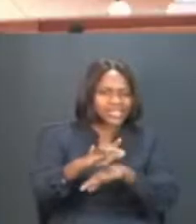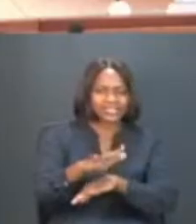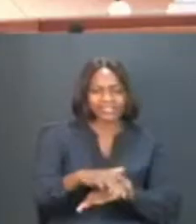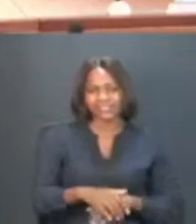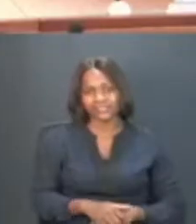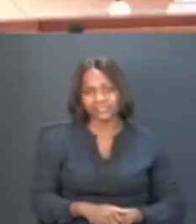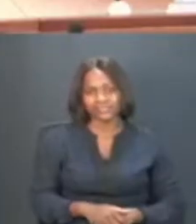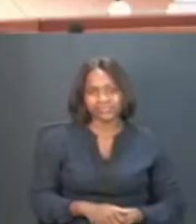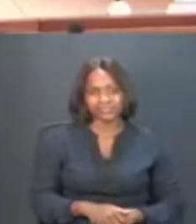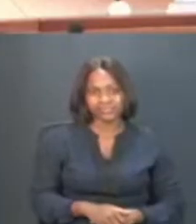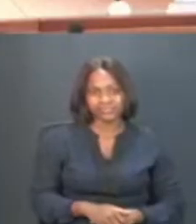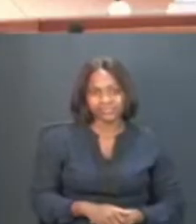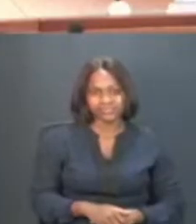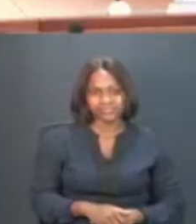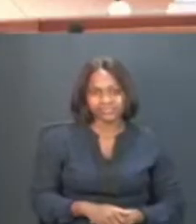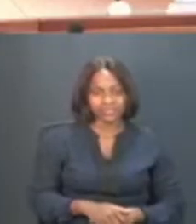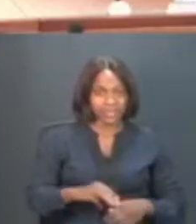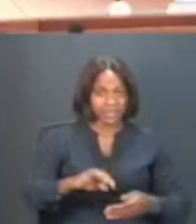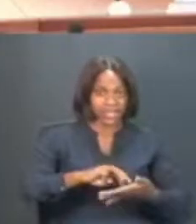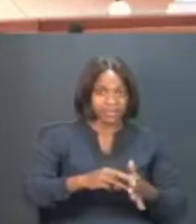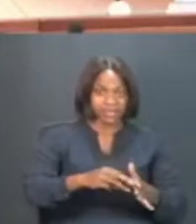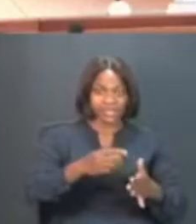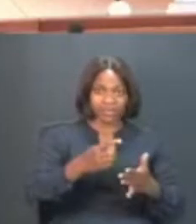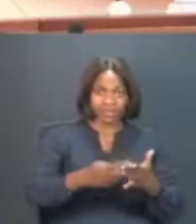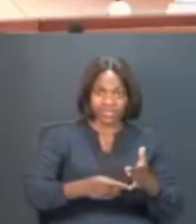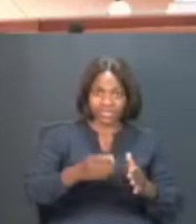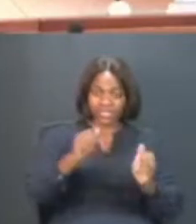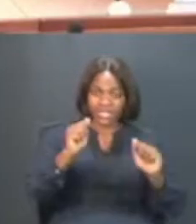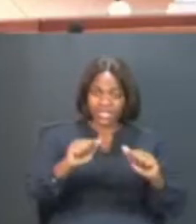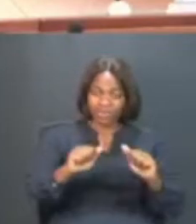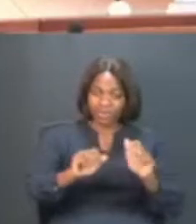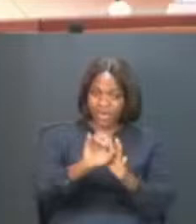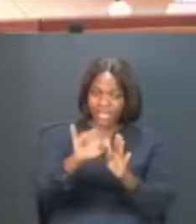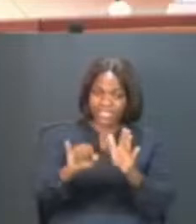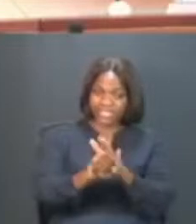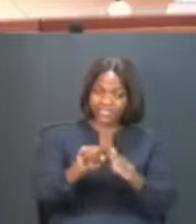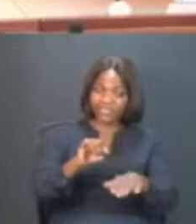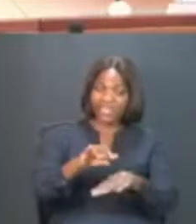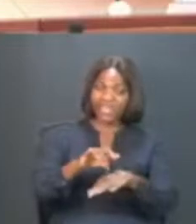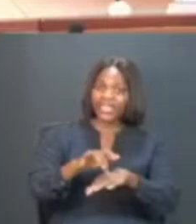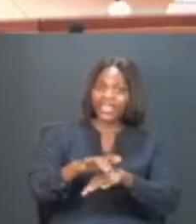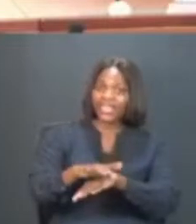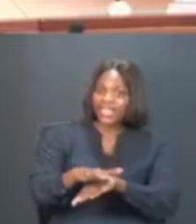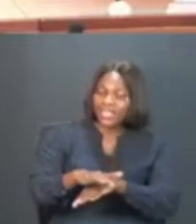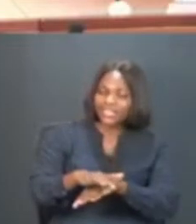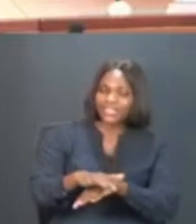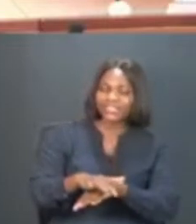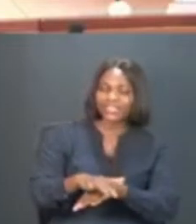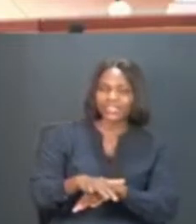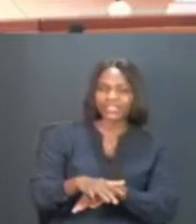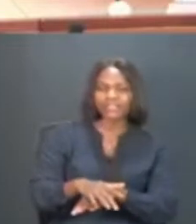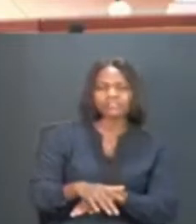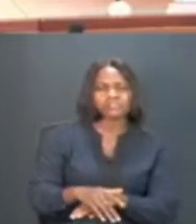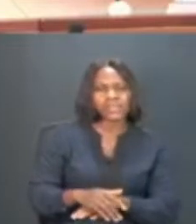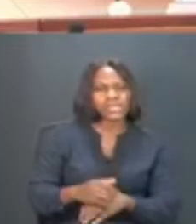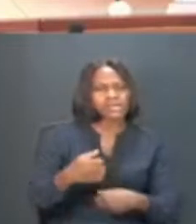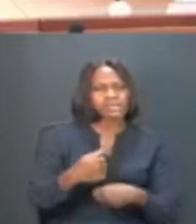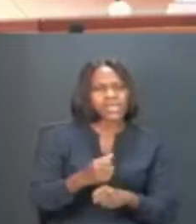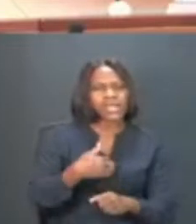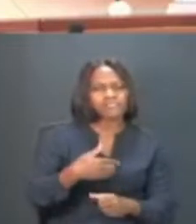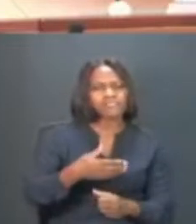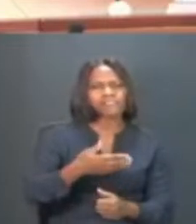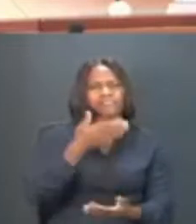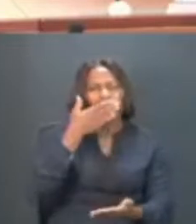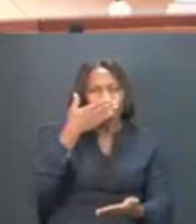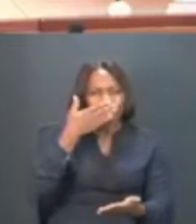us that early detection, actually leads to better treatment. Mr.